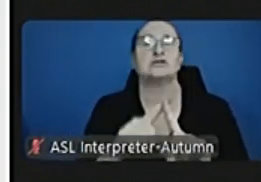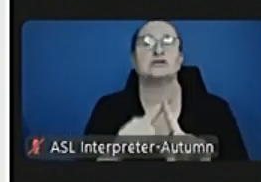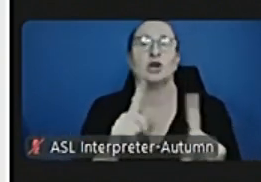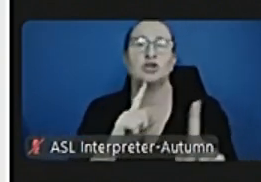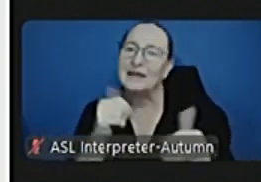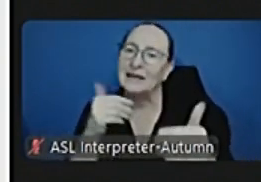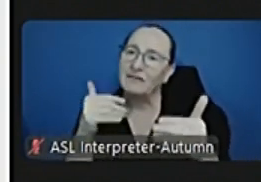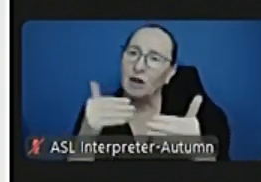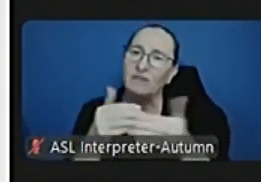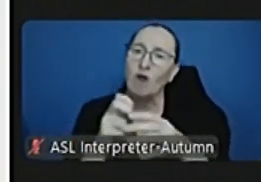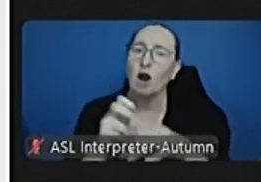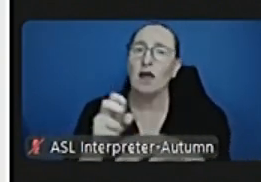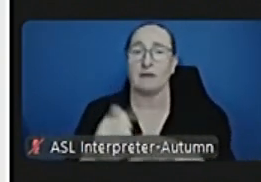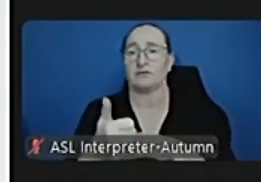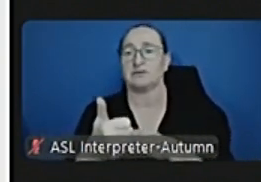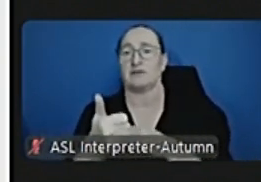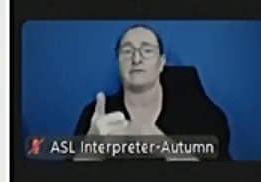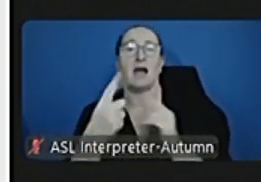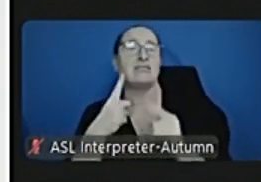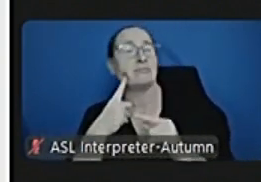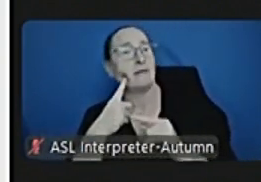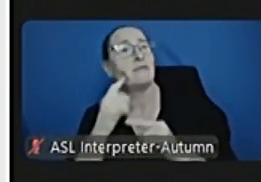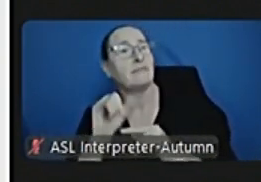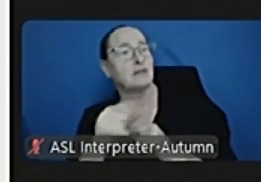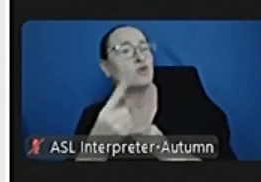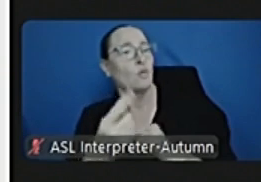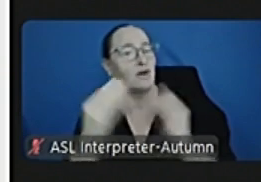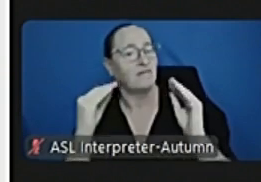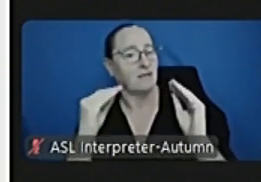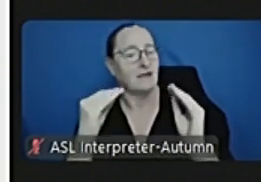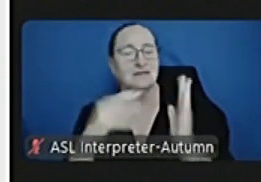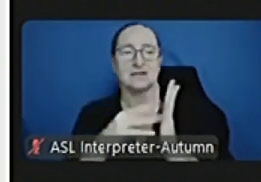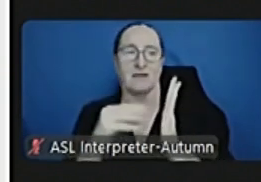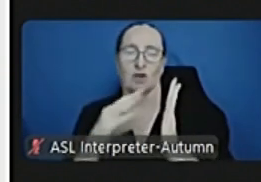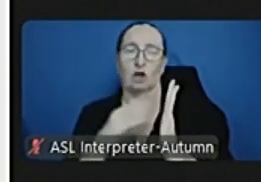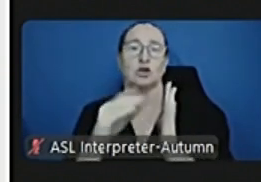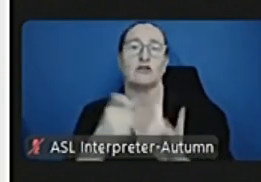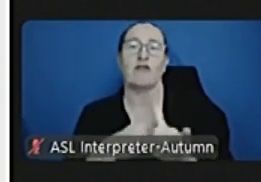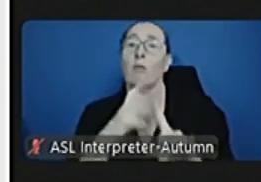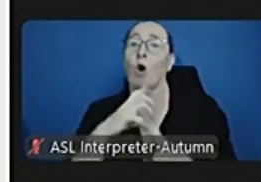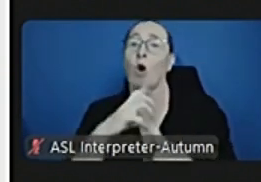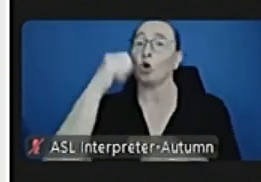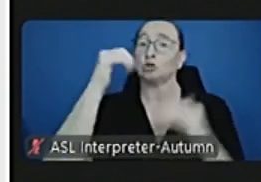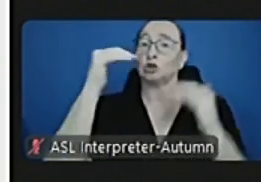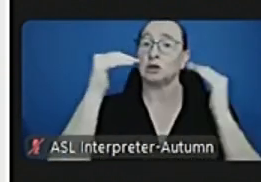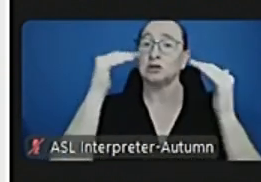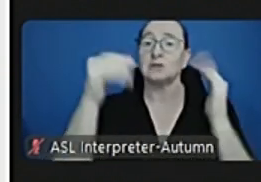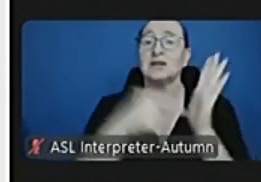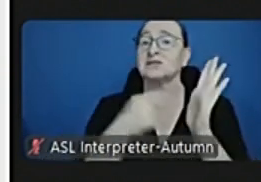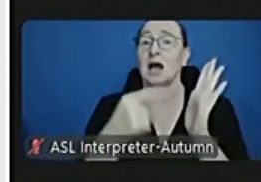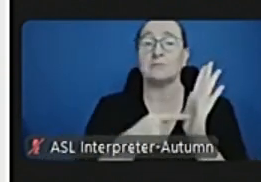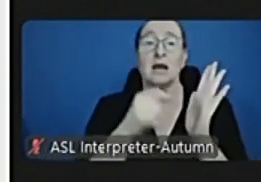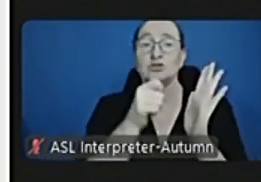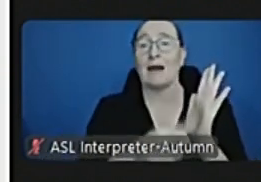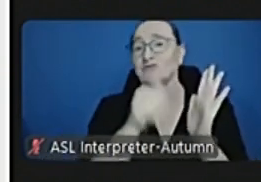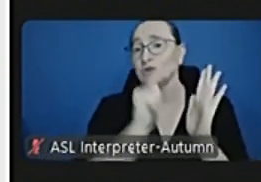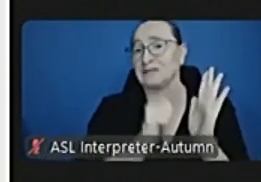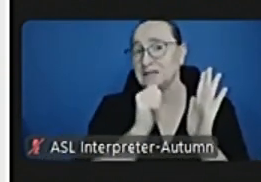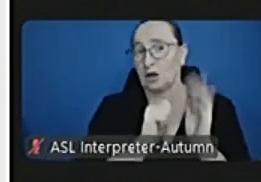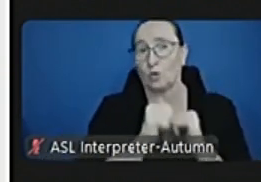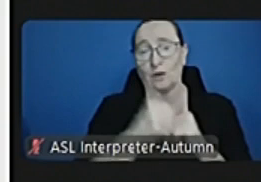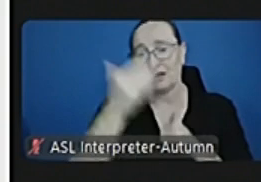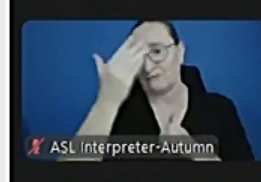of yourself. And I think that's one of the lessons that I've learned from older adults, that sometimes you just have to deal with what's right in front of